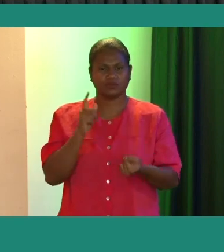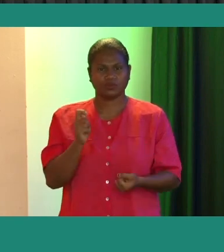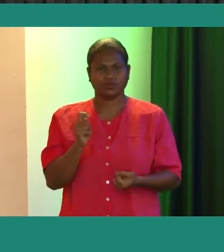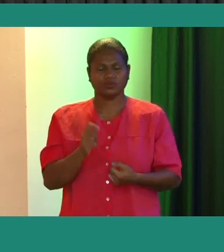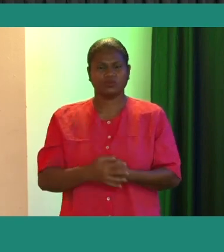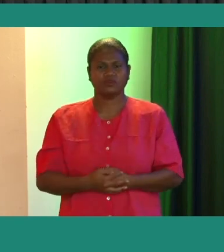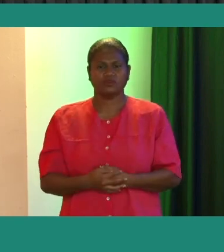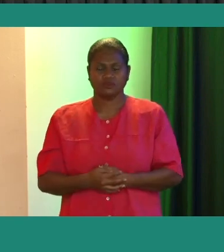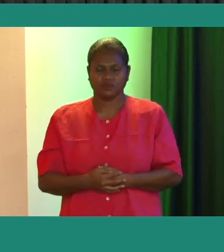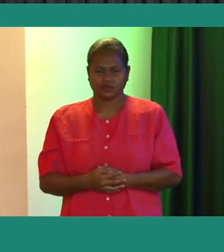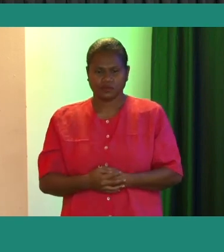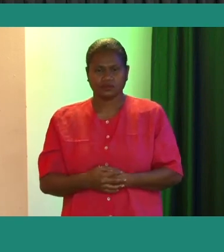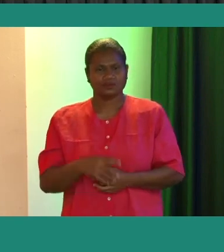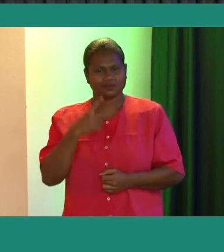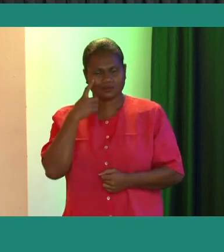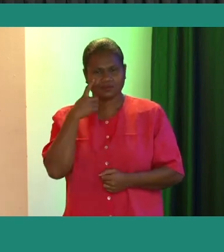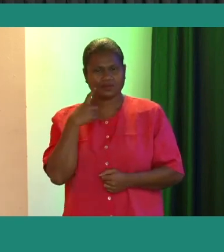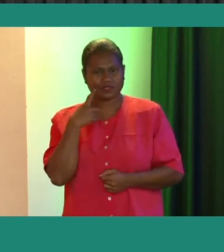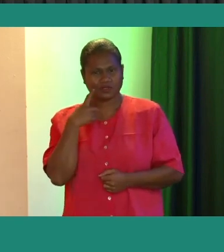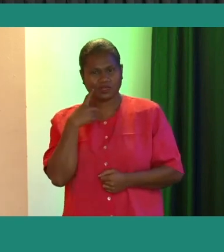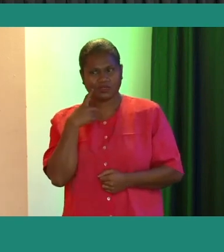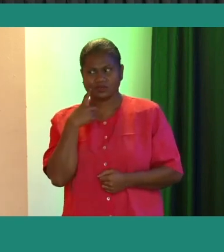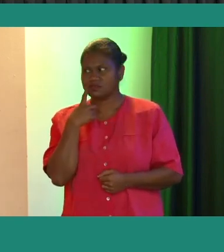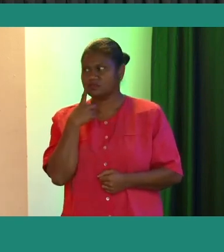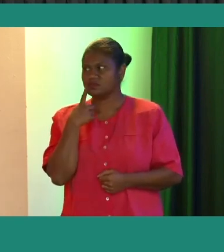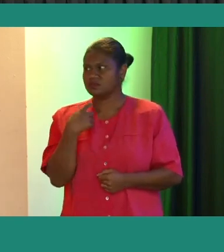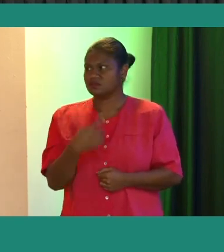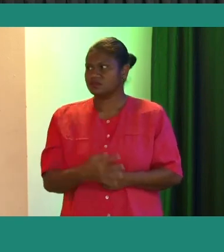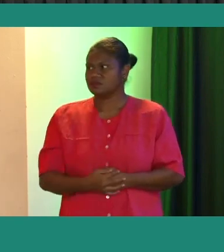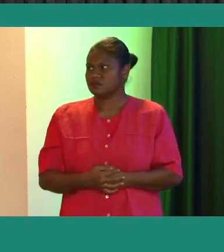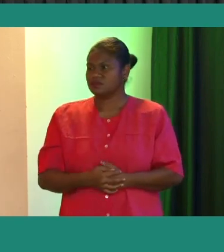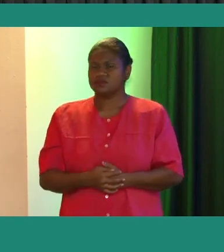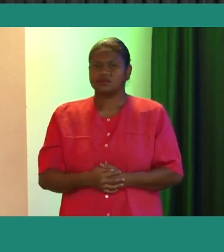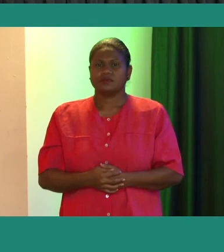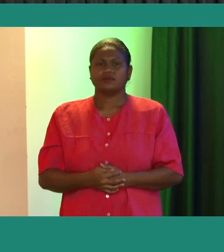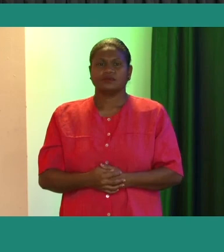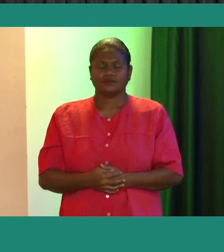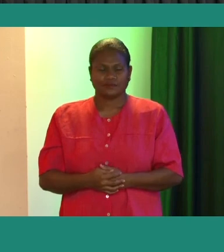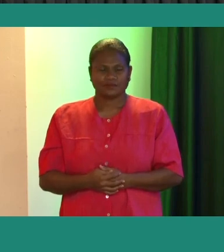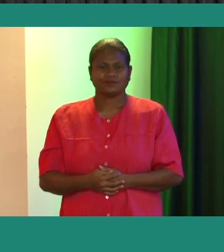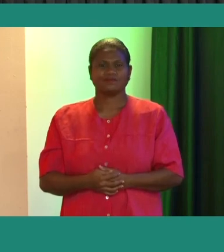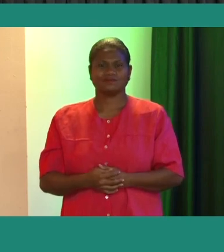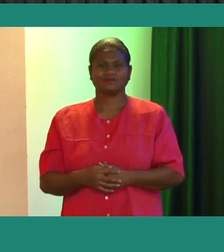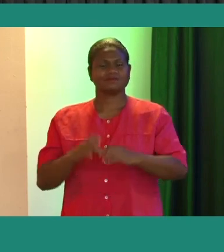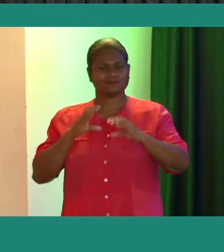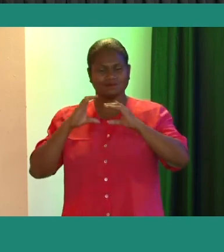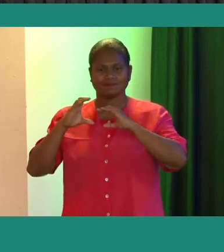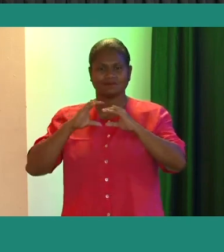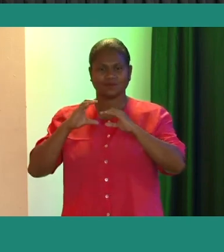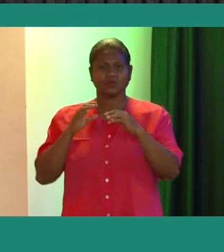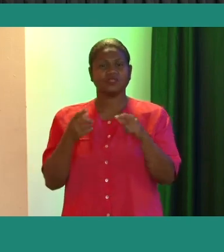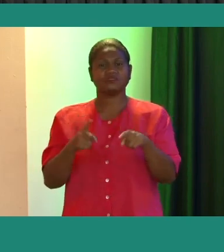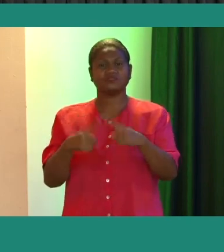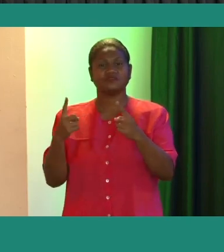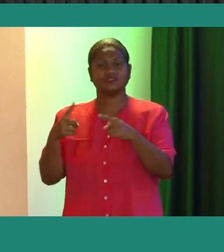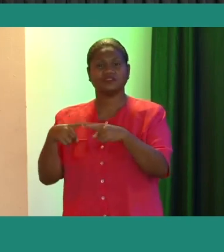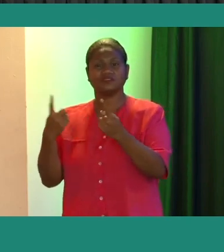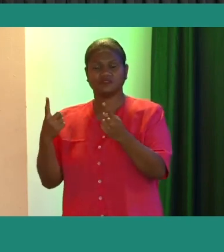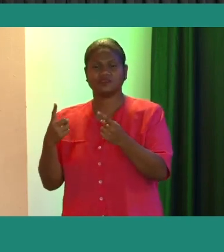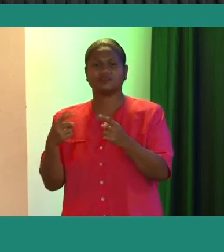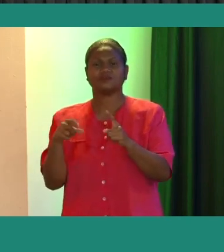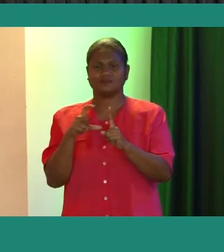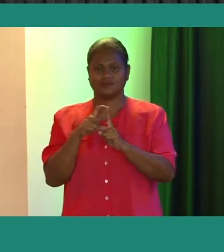We try to make that conversation with those respective agencies that are on the ground, who can